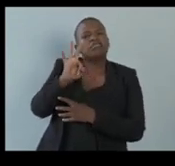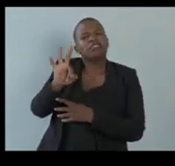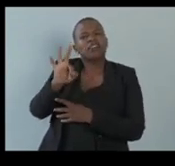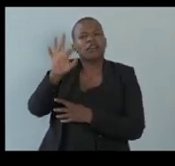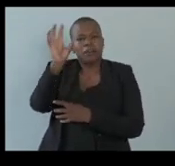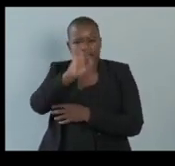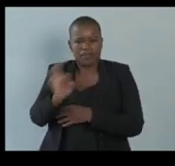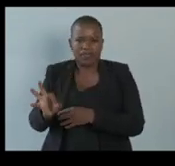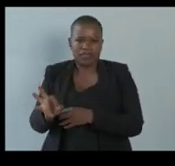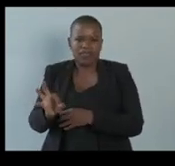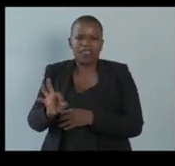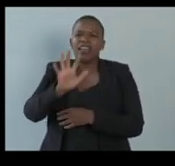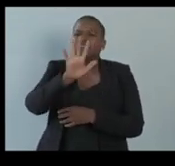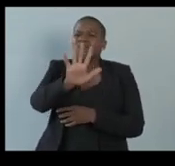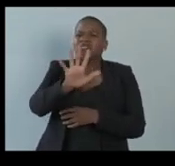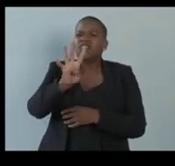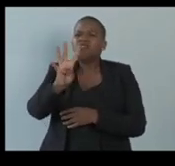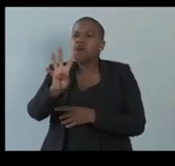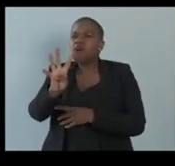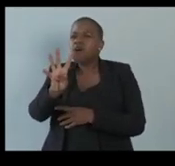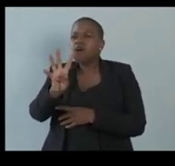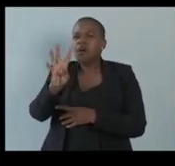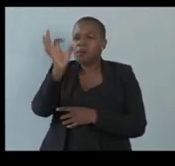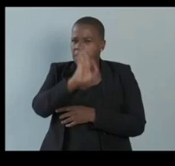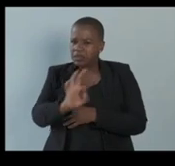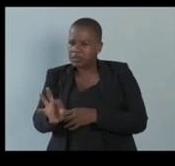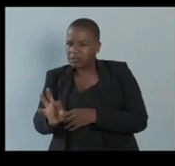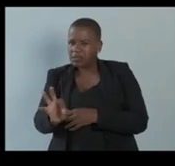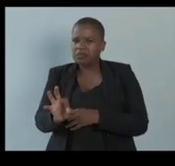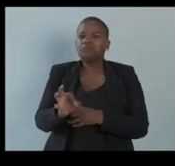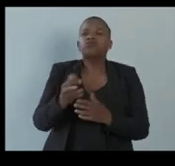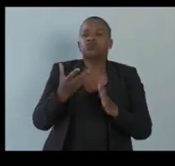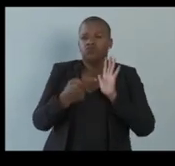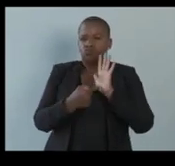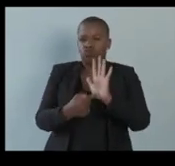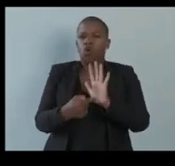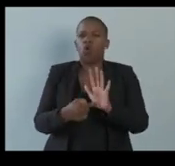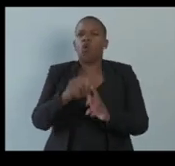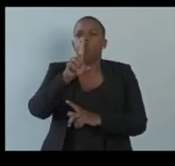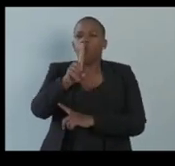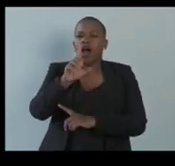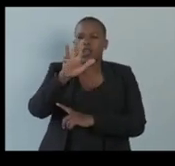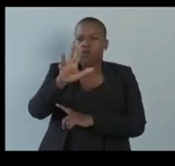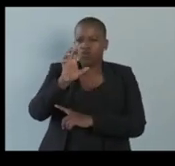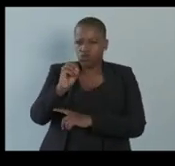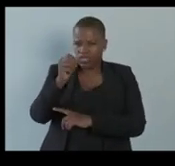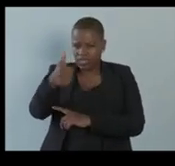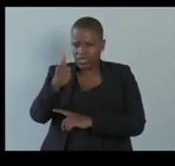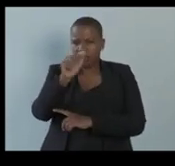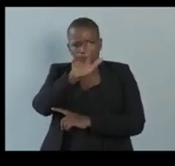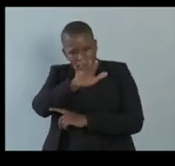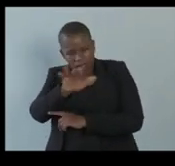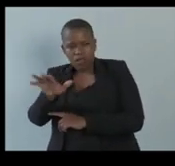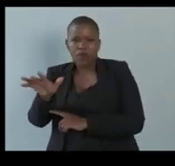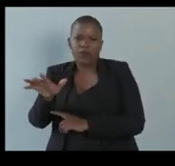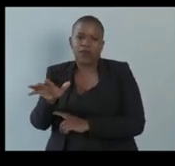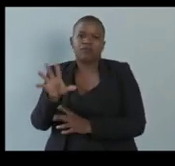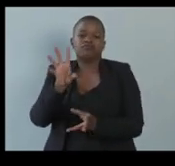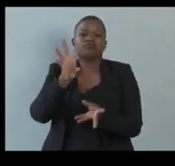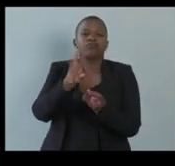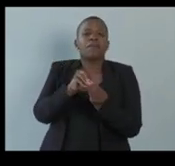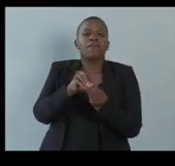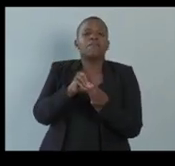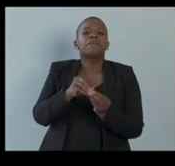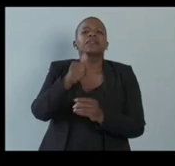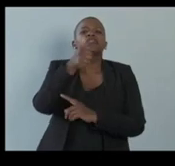54%, with the group generating an operating loss of 106 million, resulting in a group headline loss per share of 63 cents per